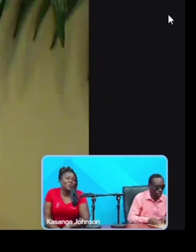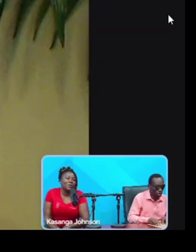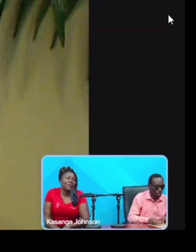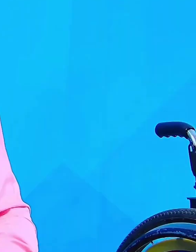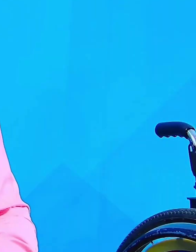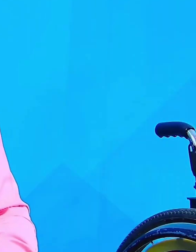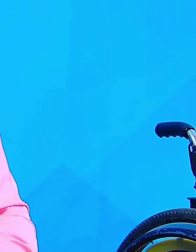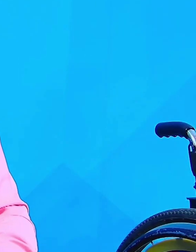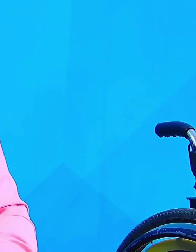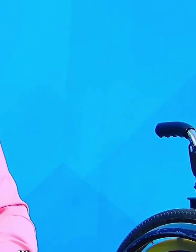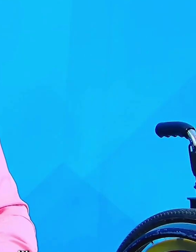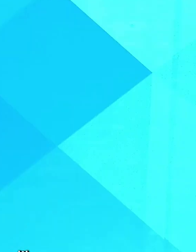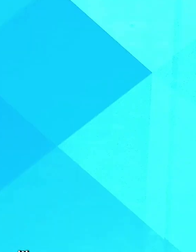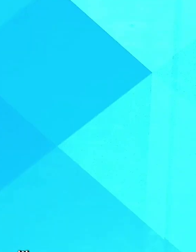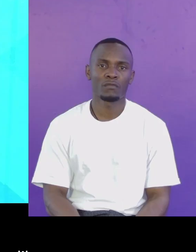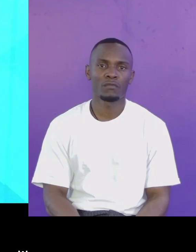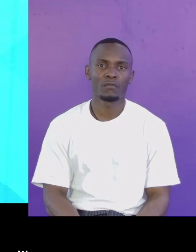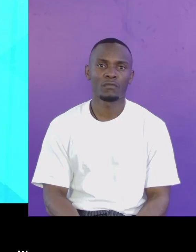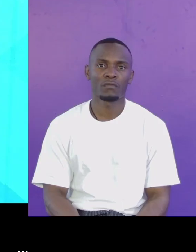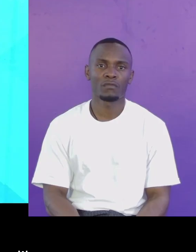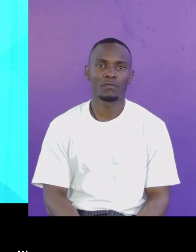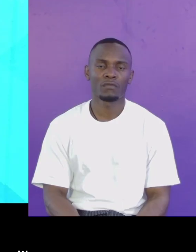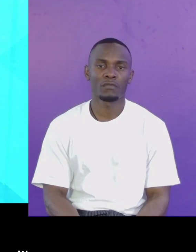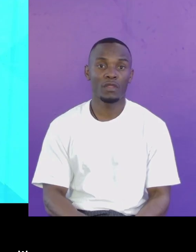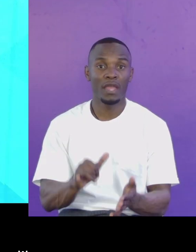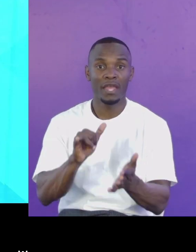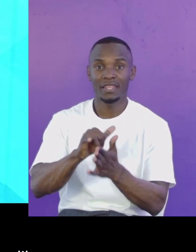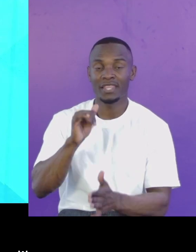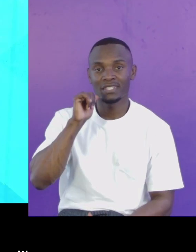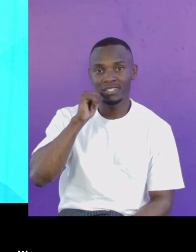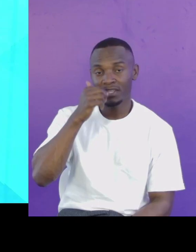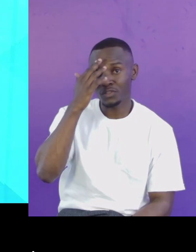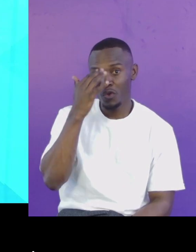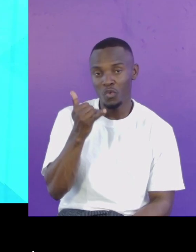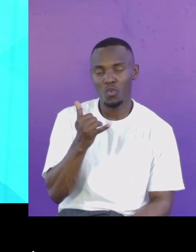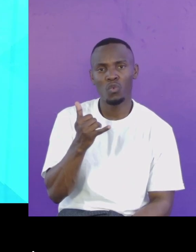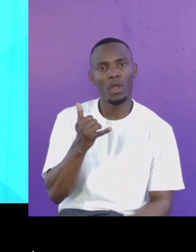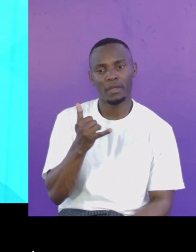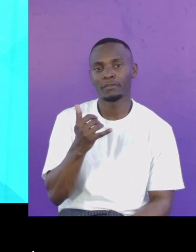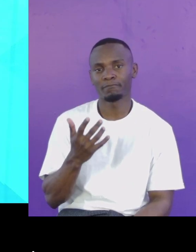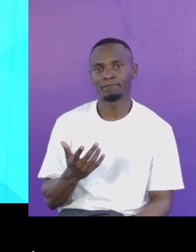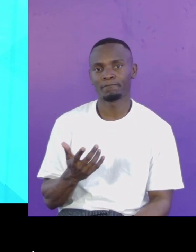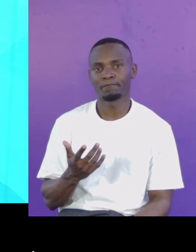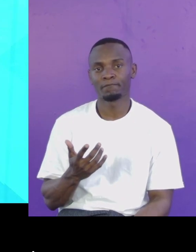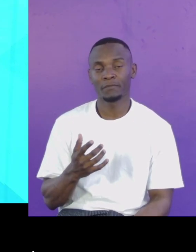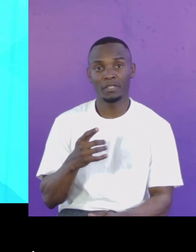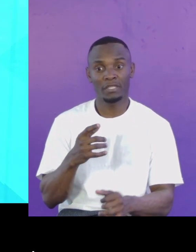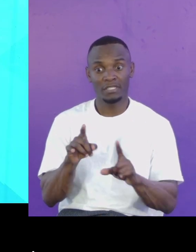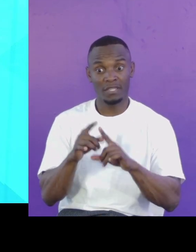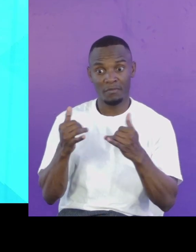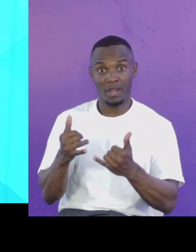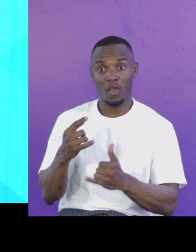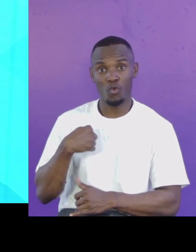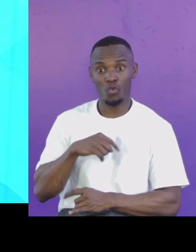And that's nice, because at the end of the day, you see, like when we are hosting you, you are also